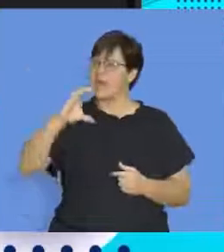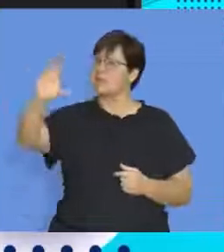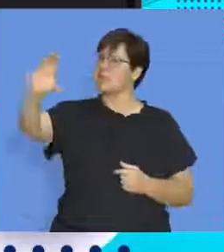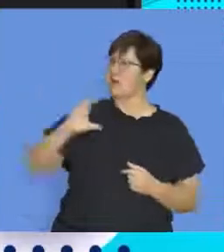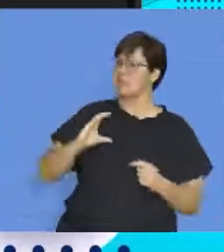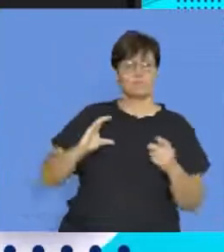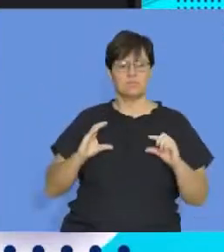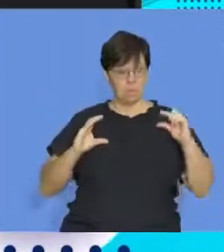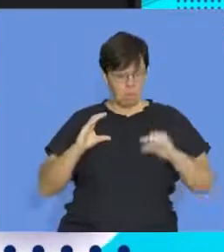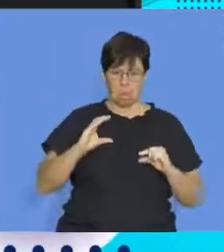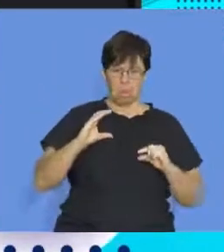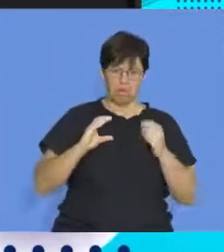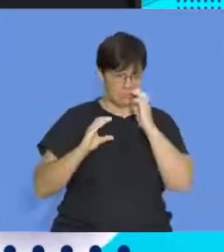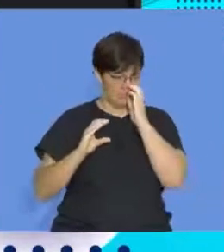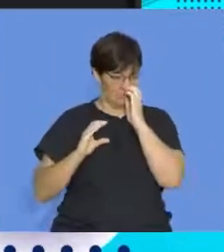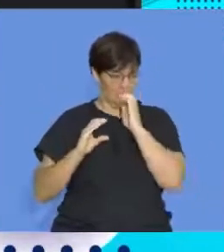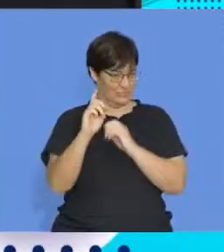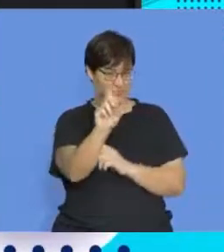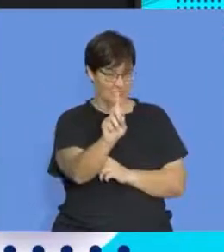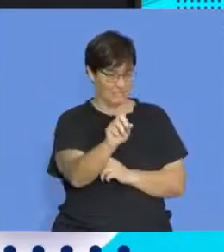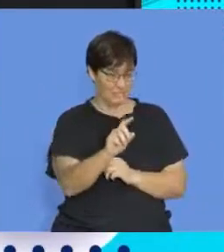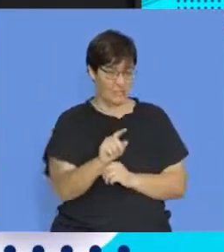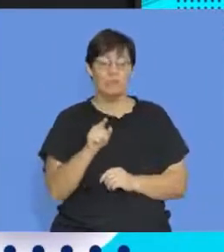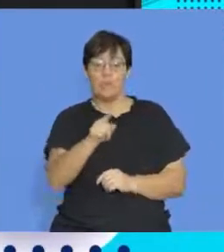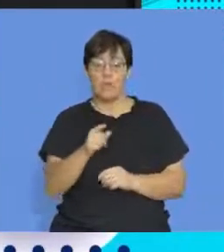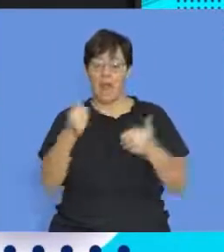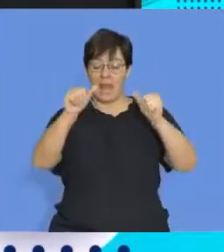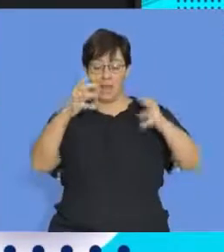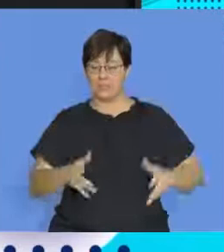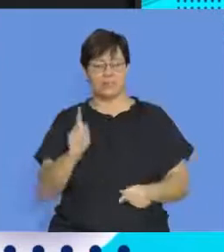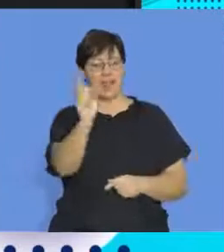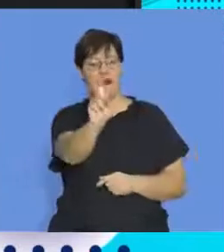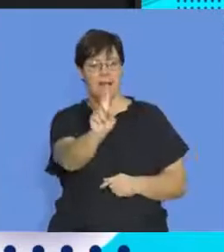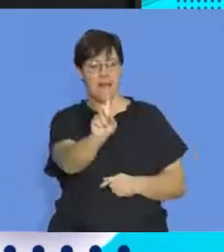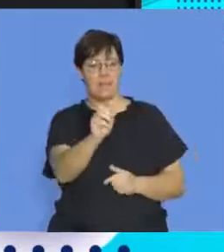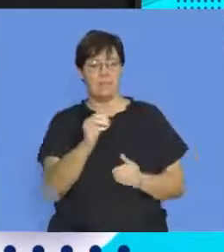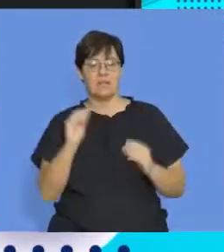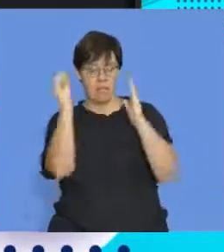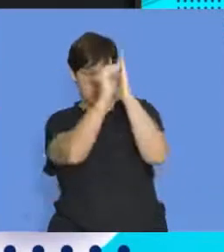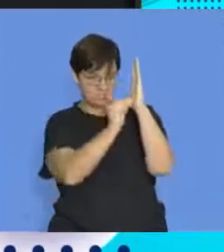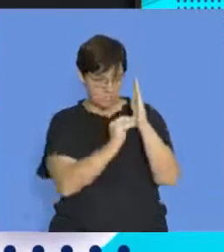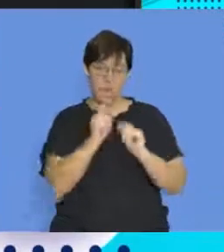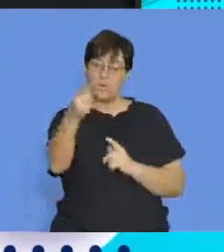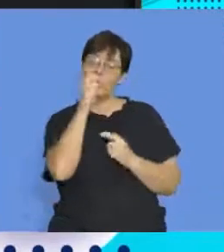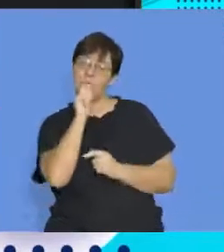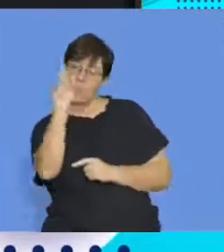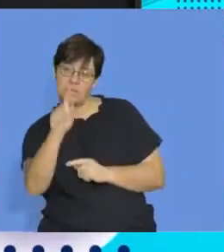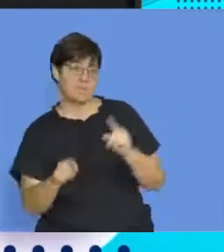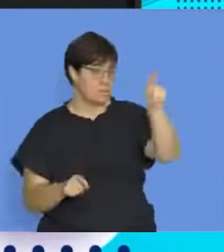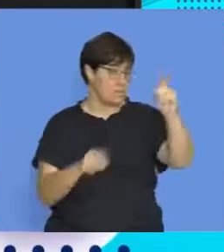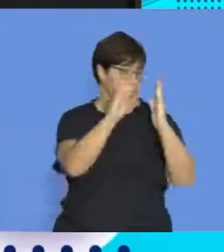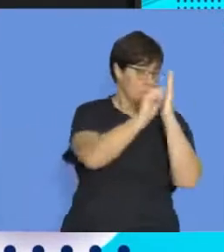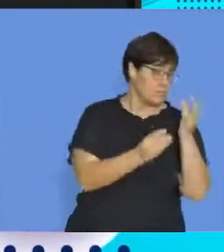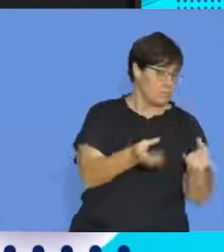less than what he was entitled to. So remember, your job as the accountant is to keep a record of